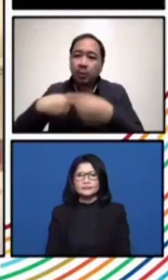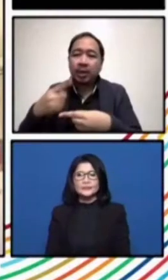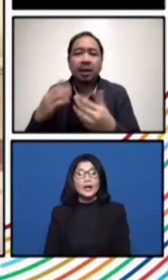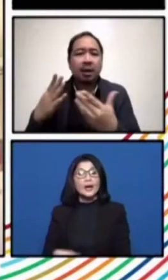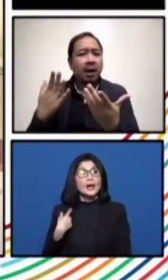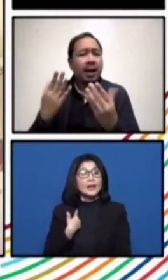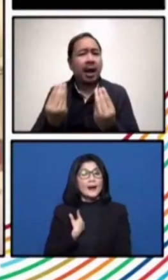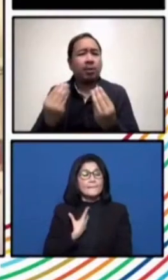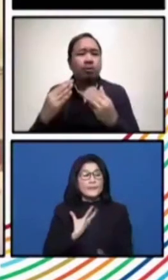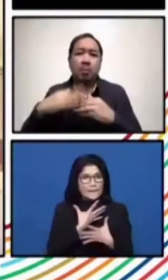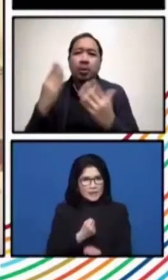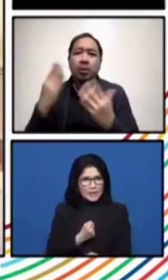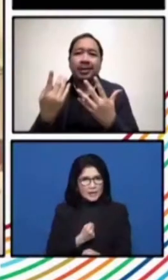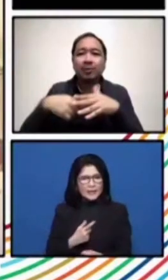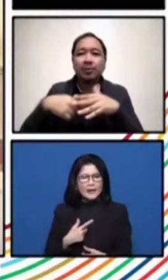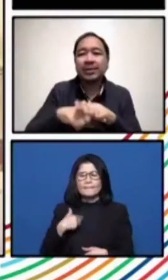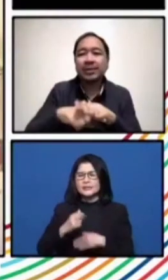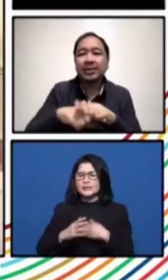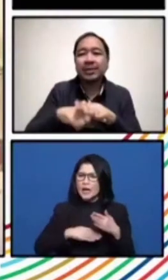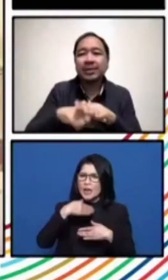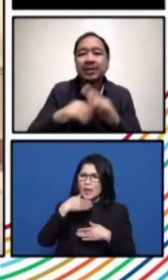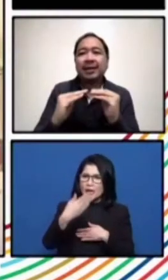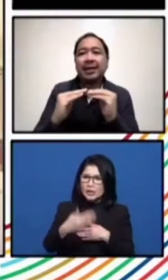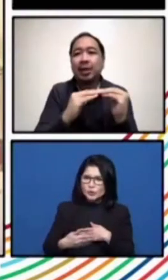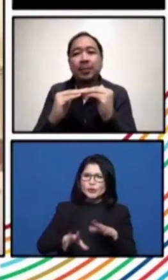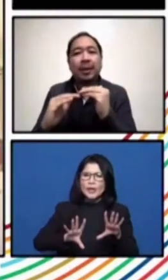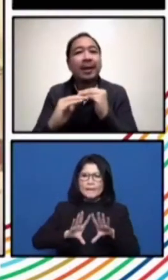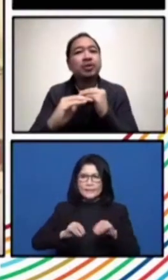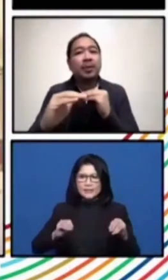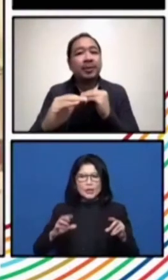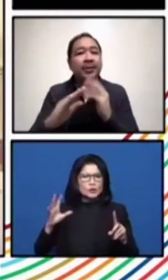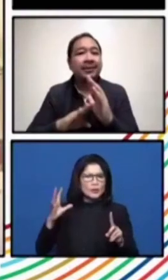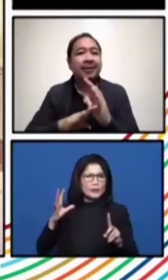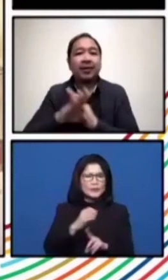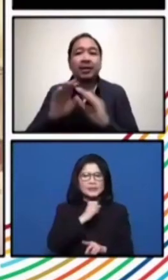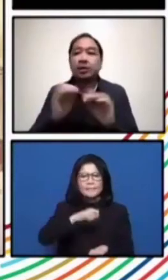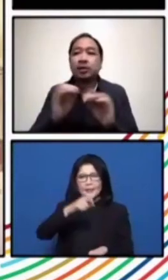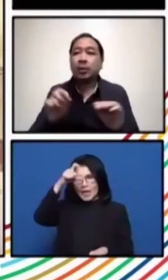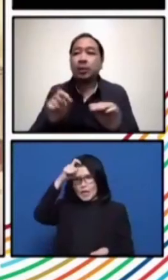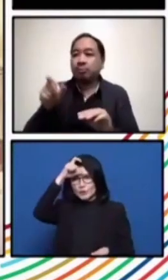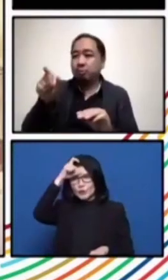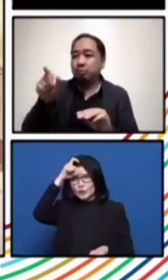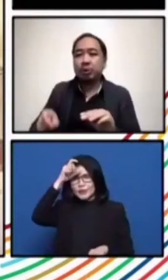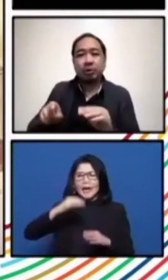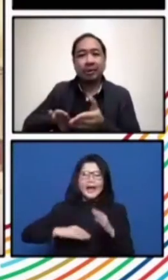Equitable and sustainable turkey that leaves no one behind thank you